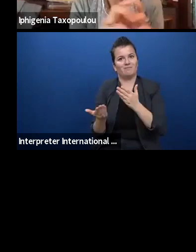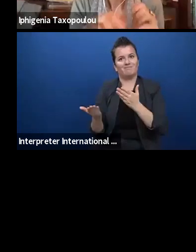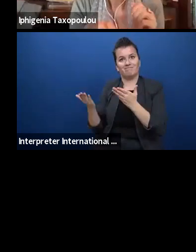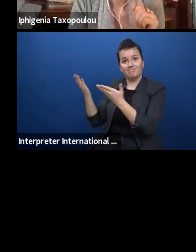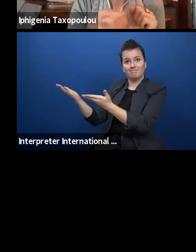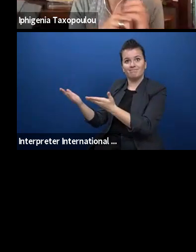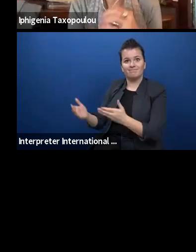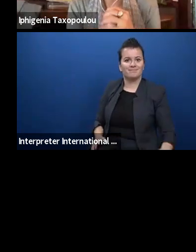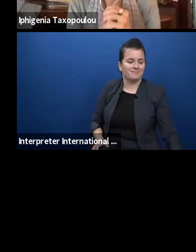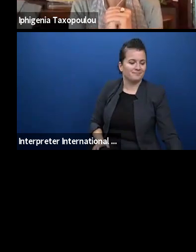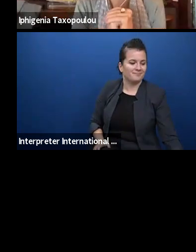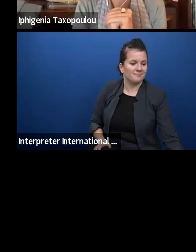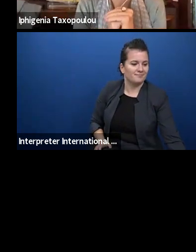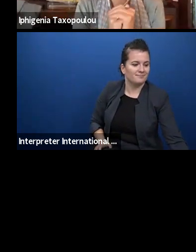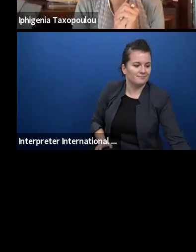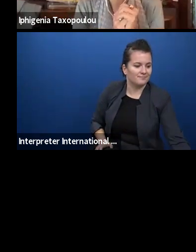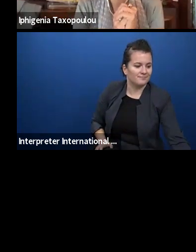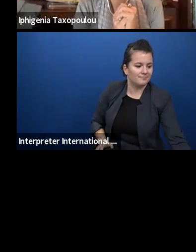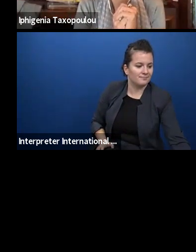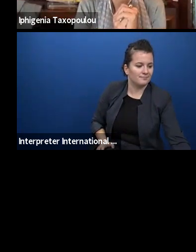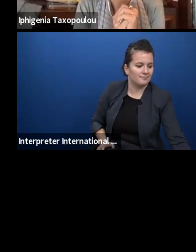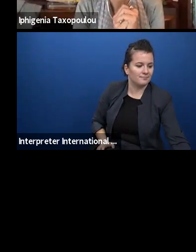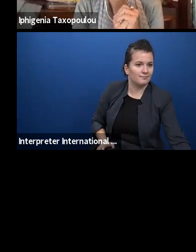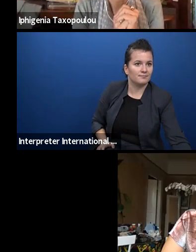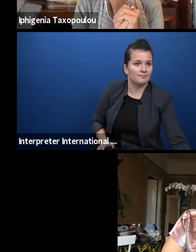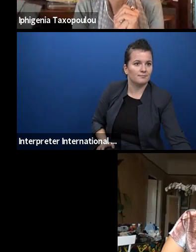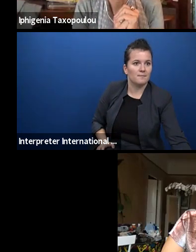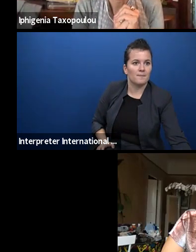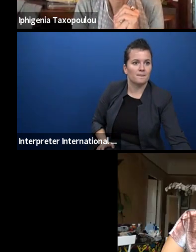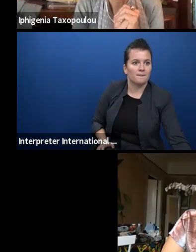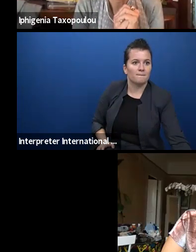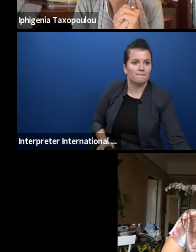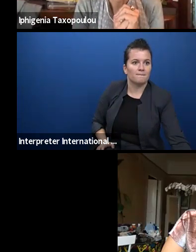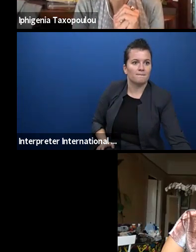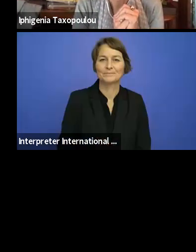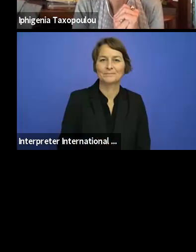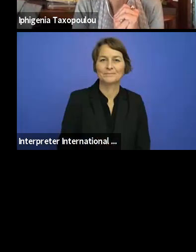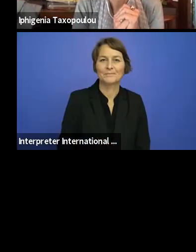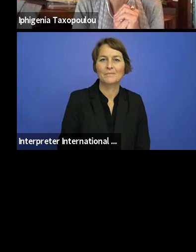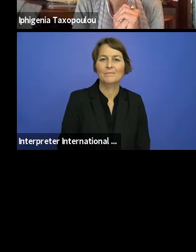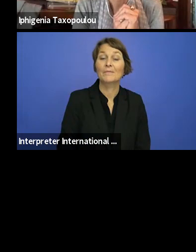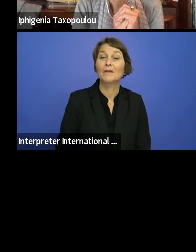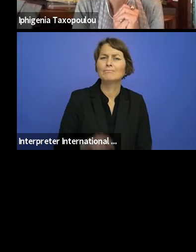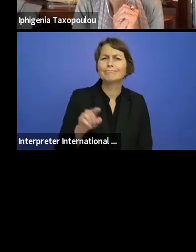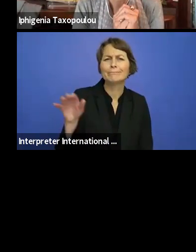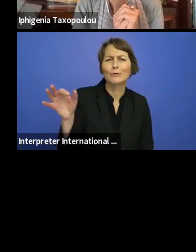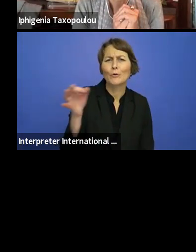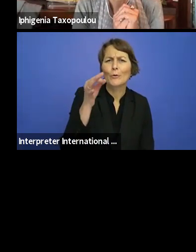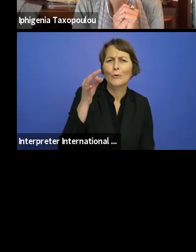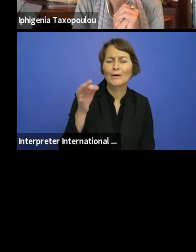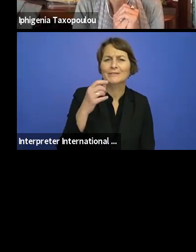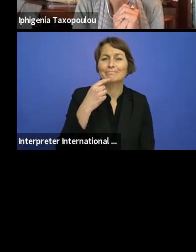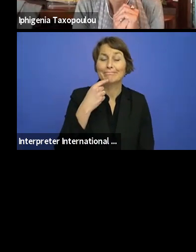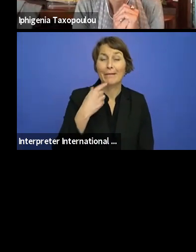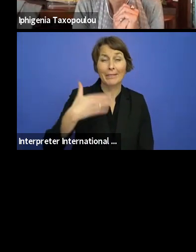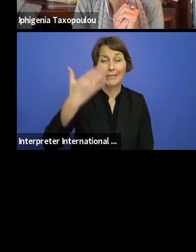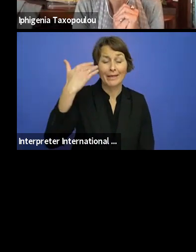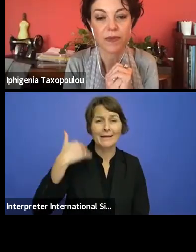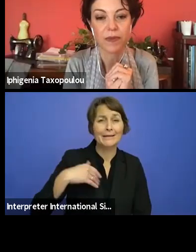There is I don't know if I have an answer to your question, but what I remember is that the resistance was